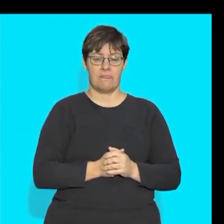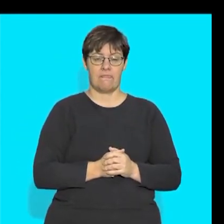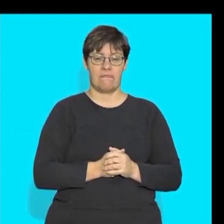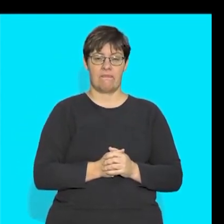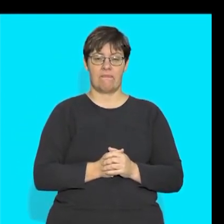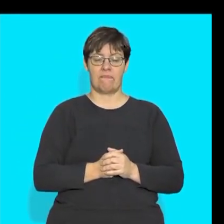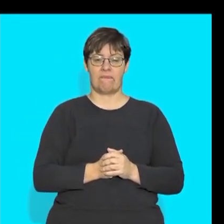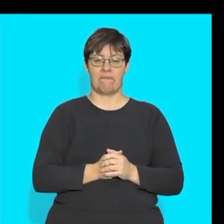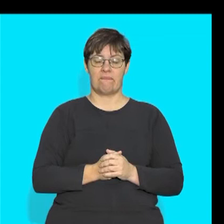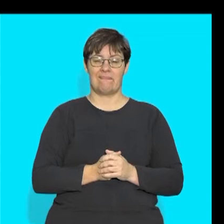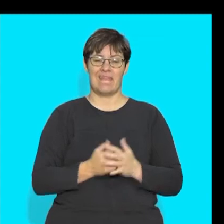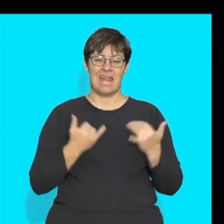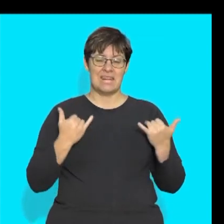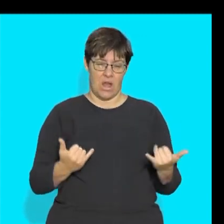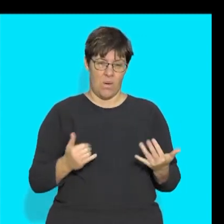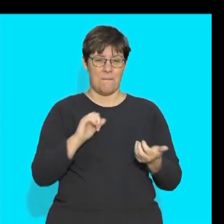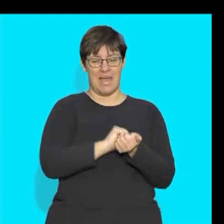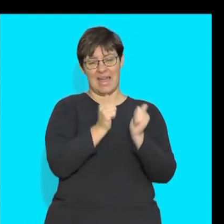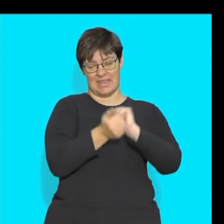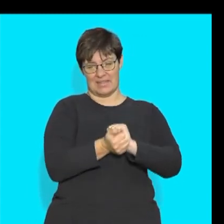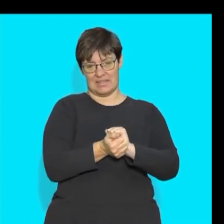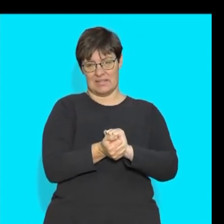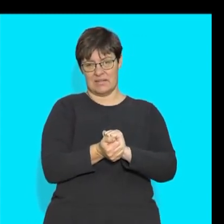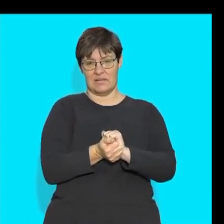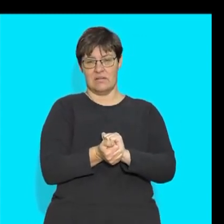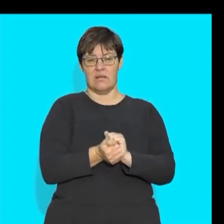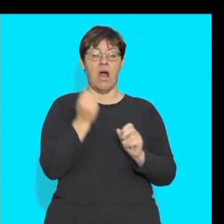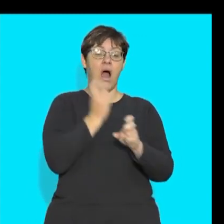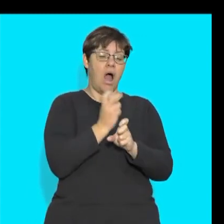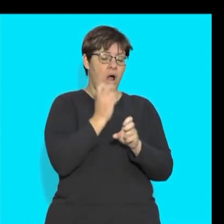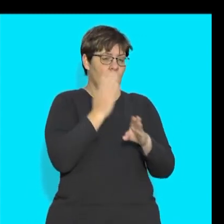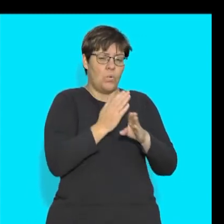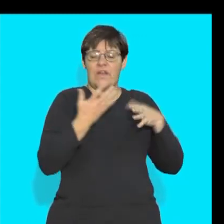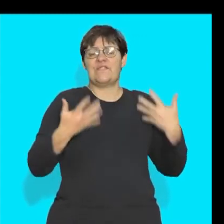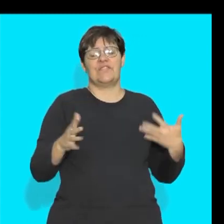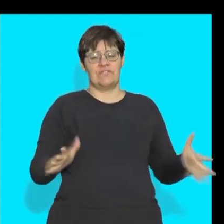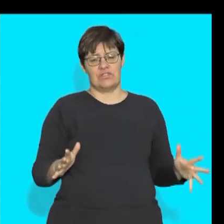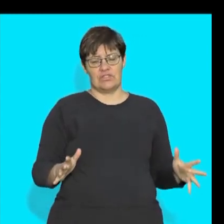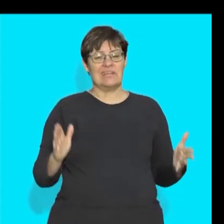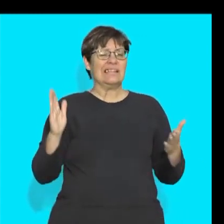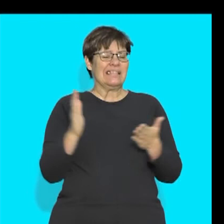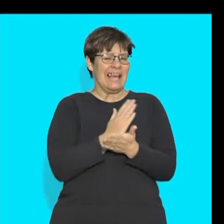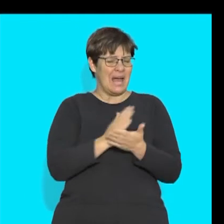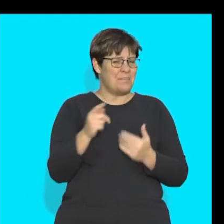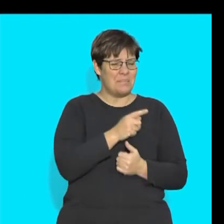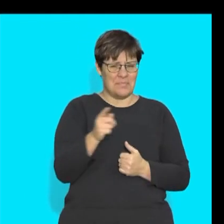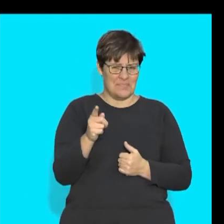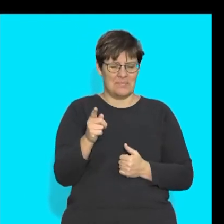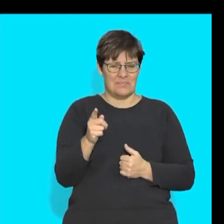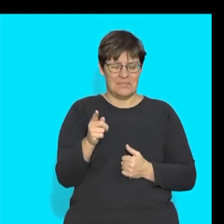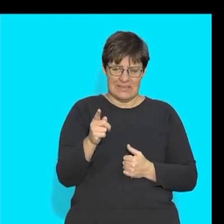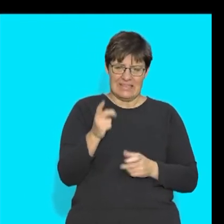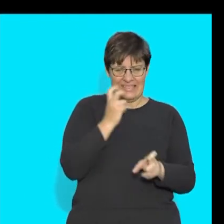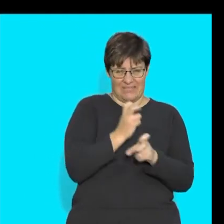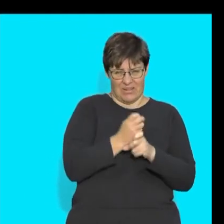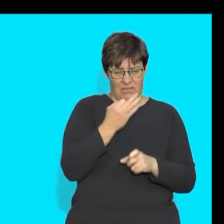now it's a maths issue. You've done all the hard work, and here's where sometimes it gets a little tricky for you